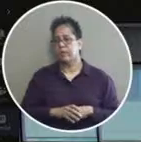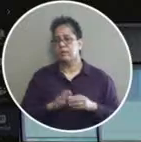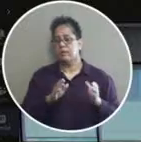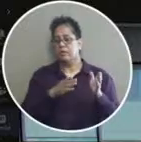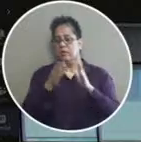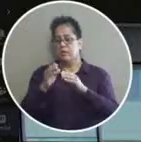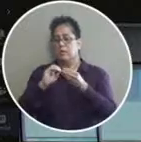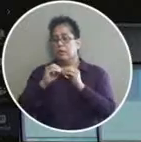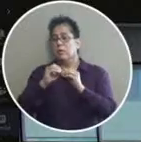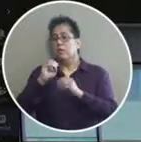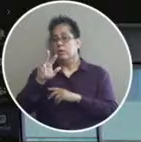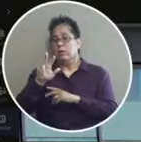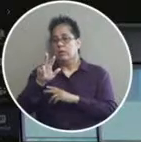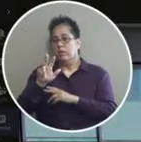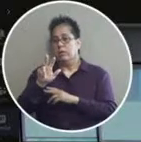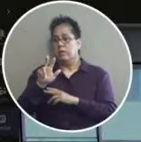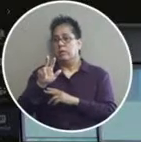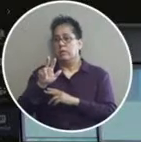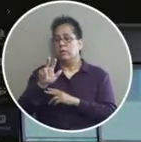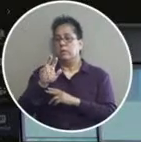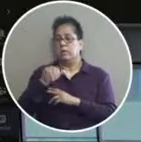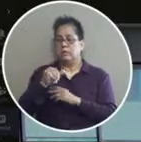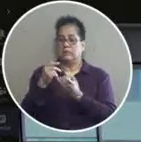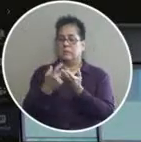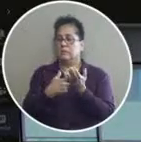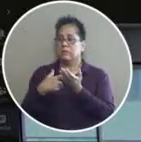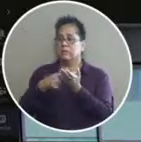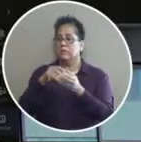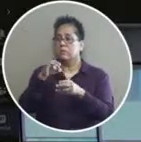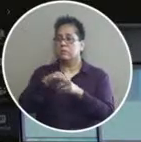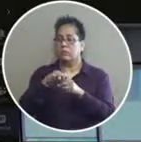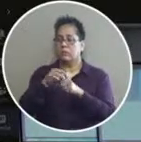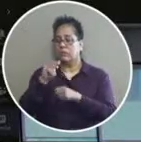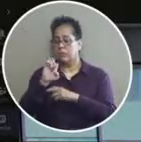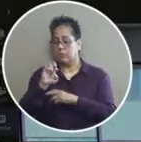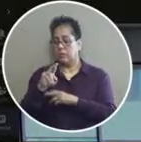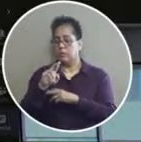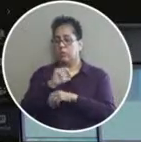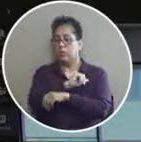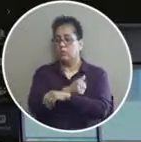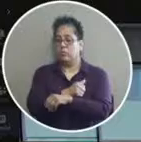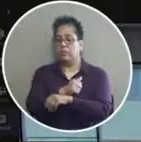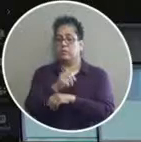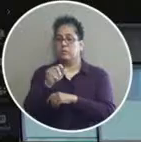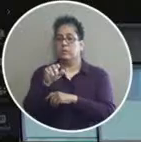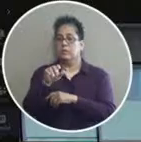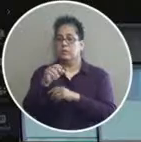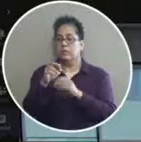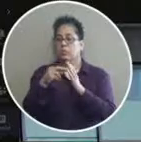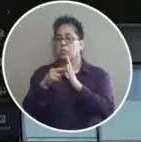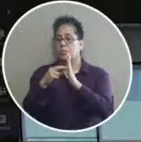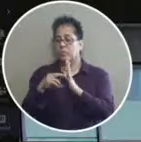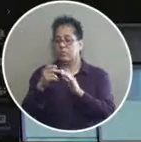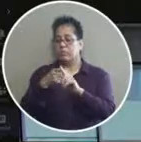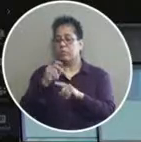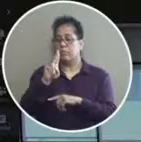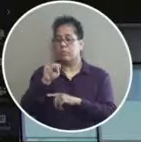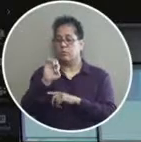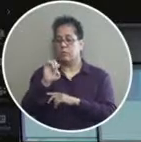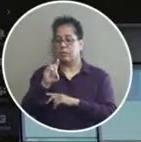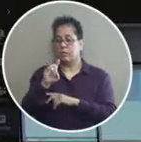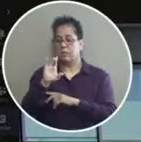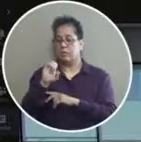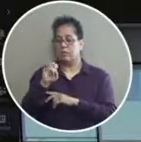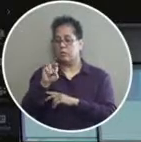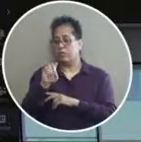The next item is number 3. This is discussion and action that the mayor be authorized to appoint representatives to the El Paso United